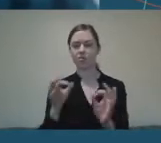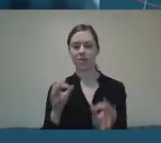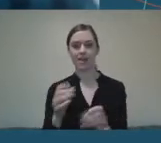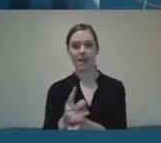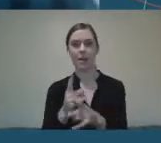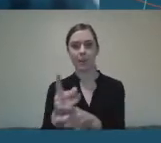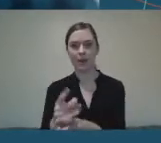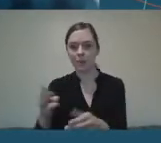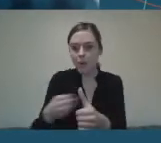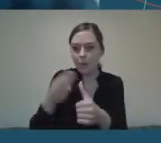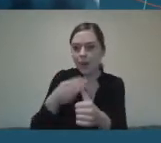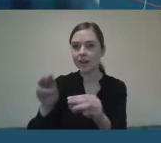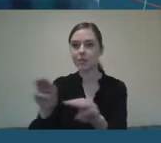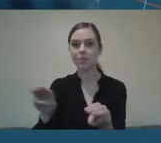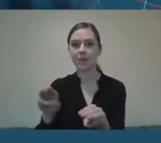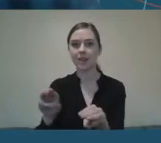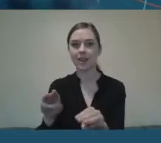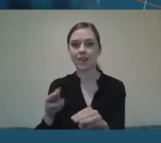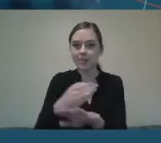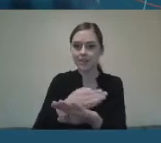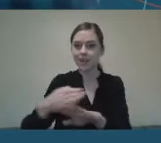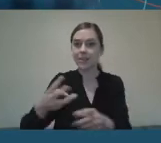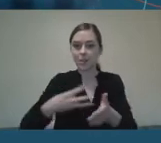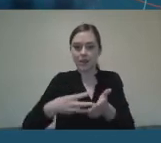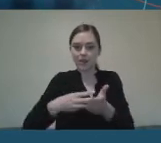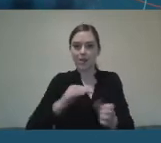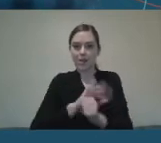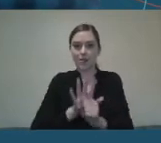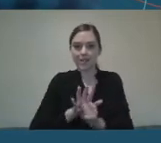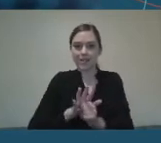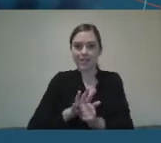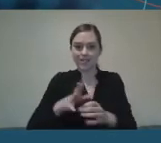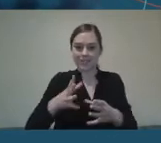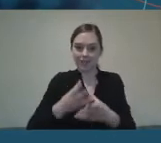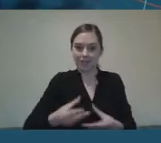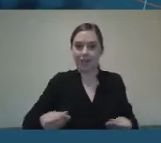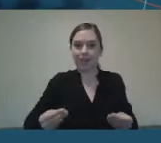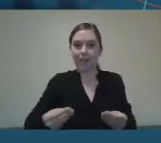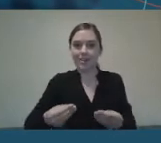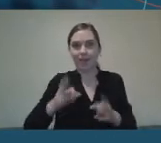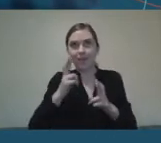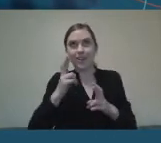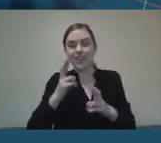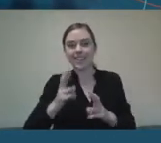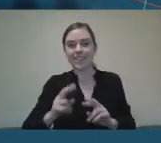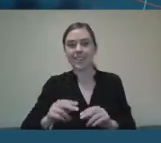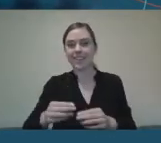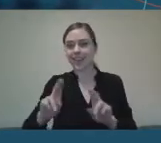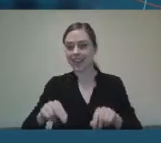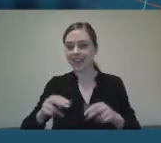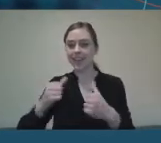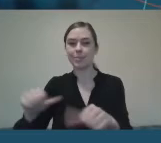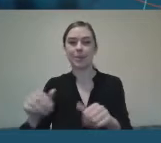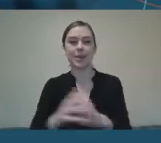prepared to start back when COVID eventually goes away, hopefully. Oh, fingers crossed. If I can go back to Joanne